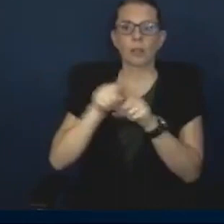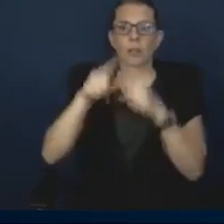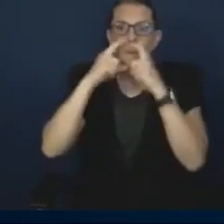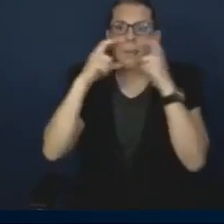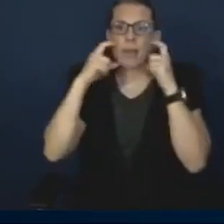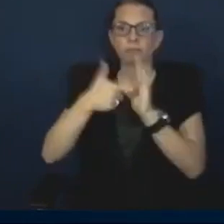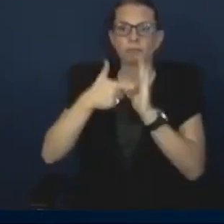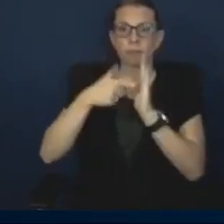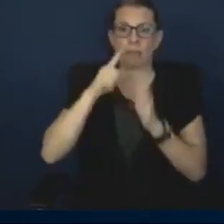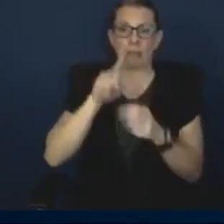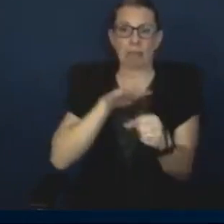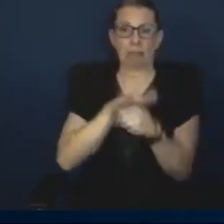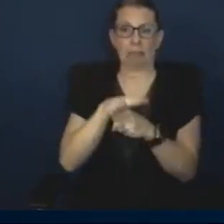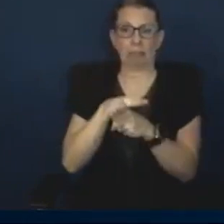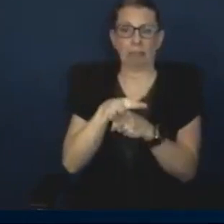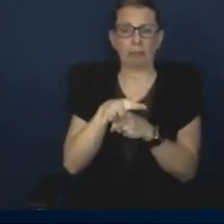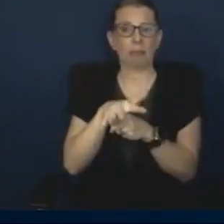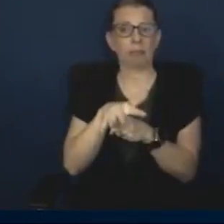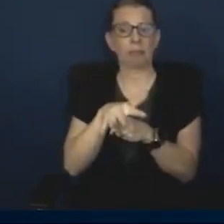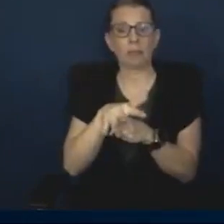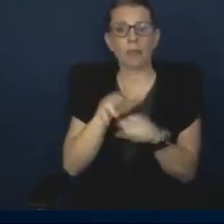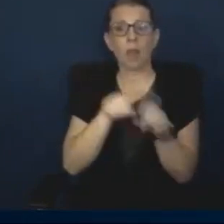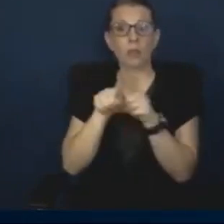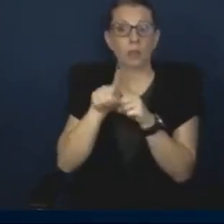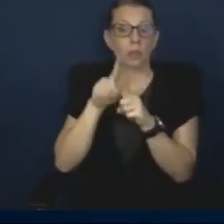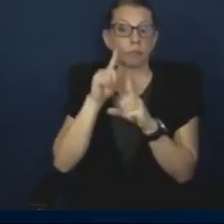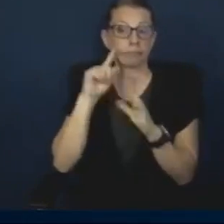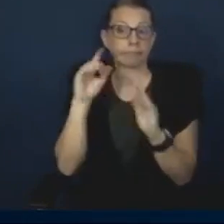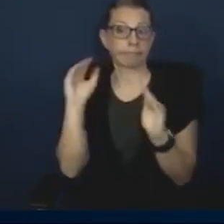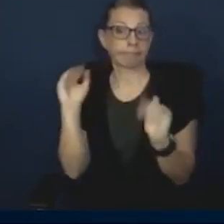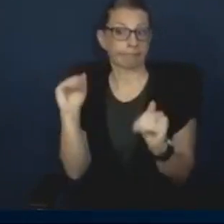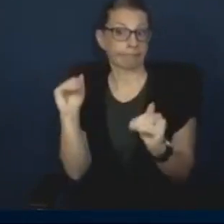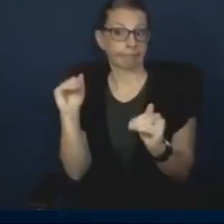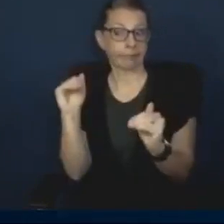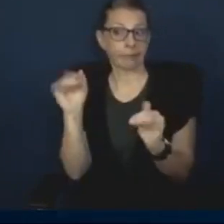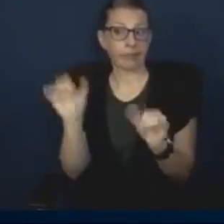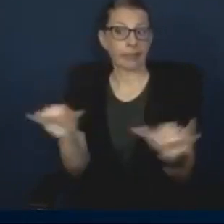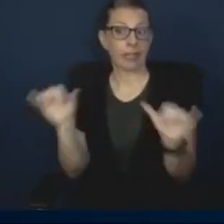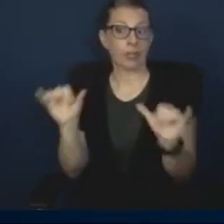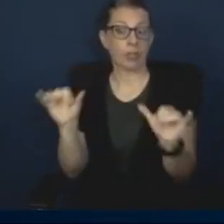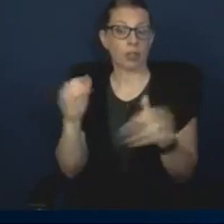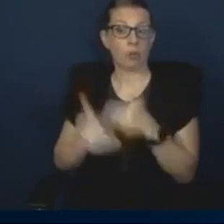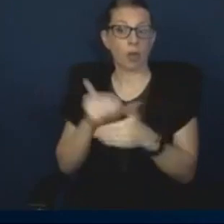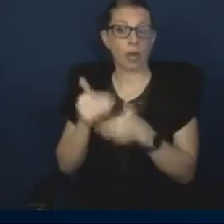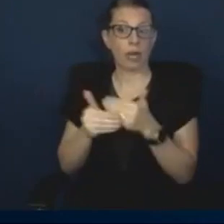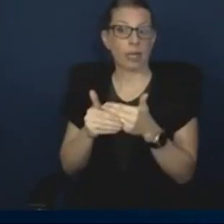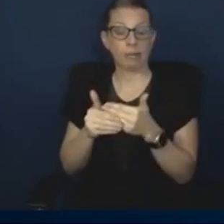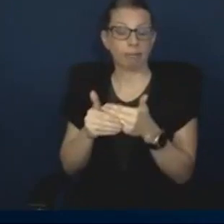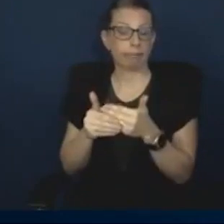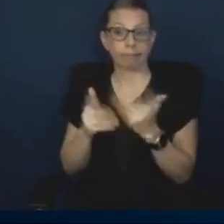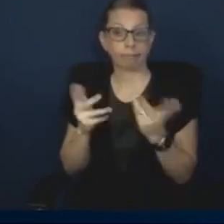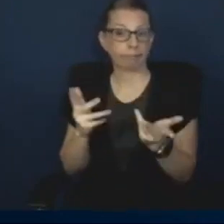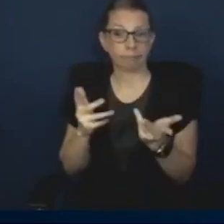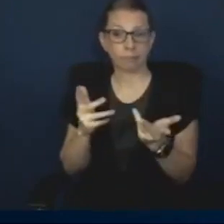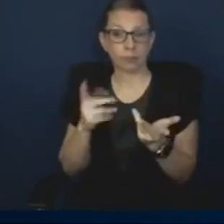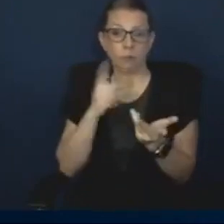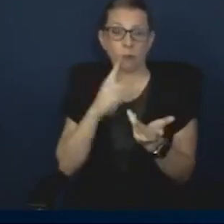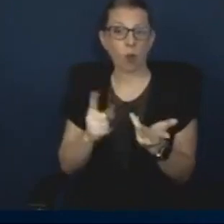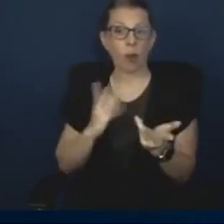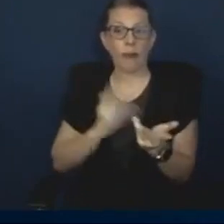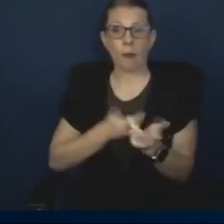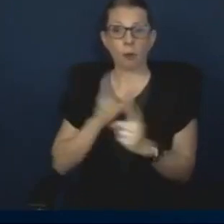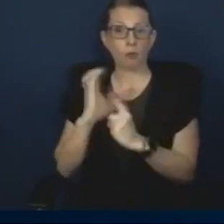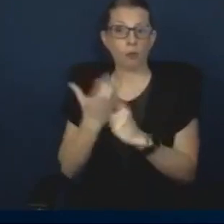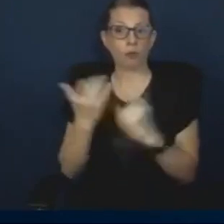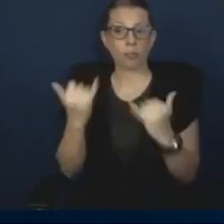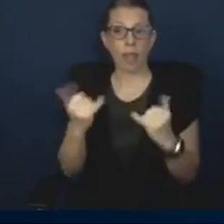sufficient? Also, do you anticipate this being standard operating procedure when it comes to just our culture now when we go to venues